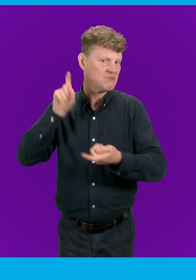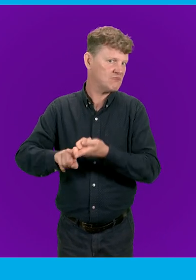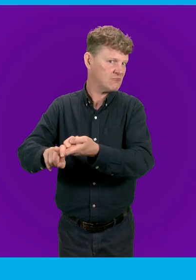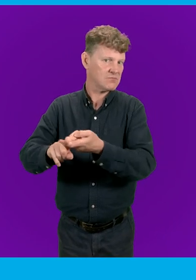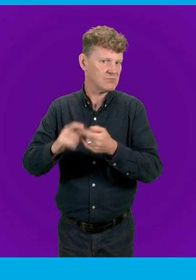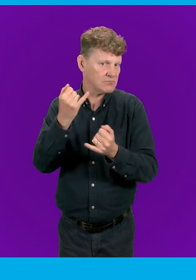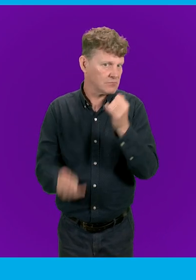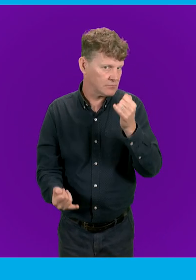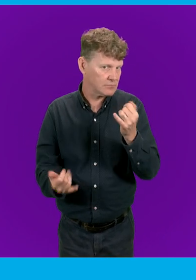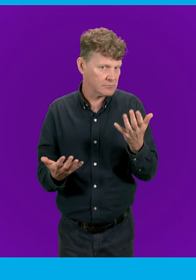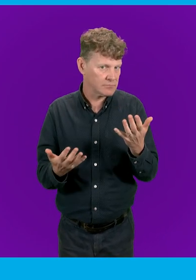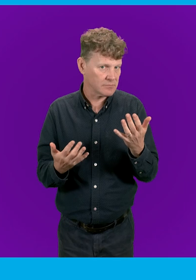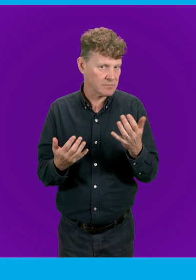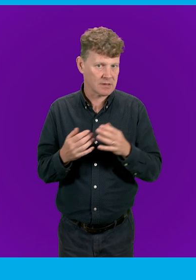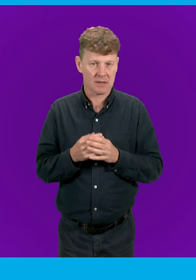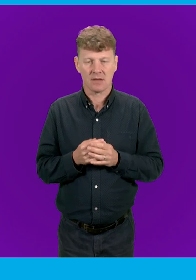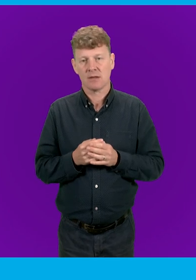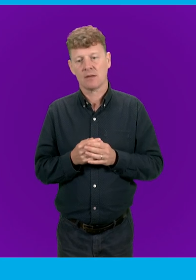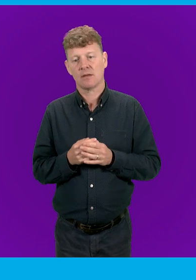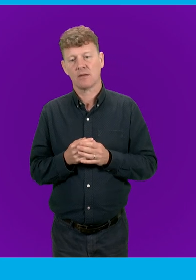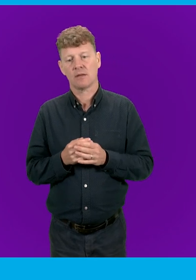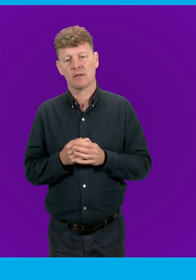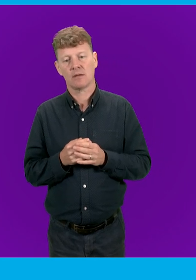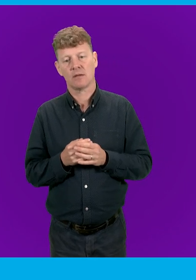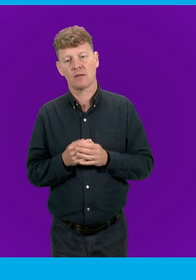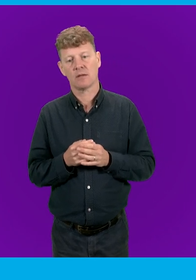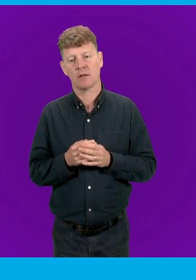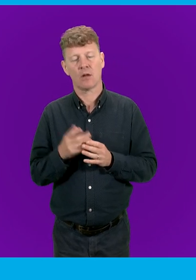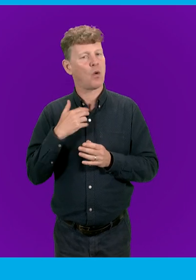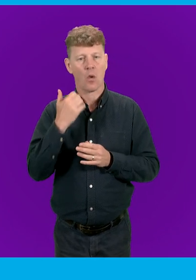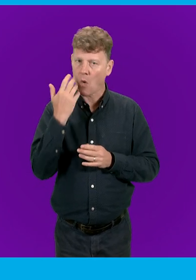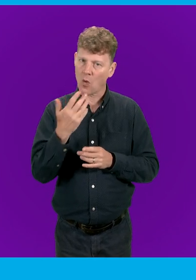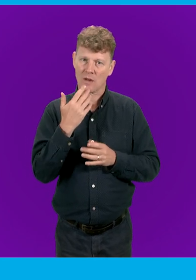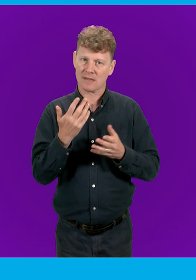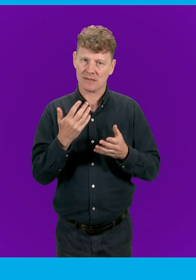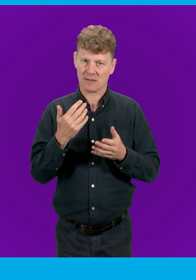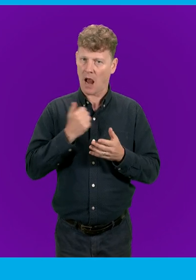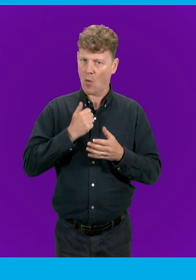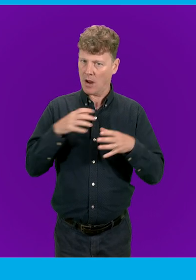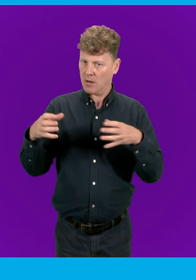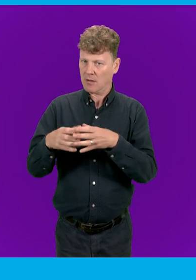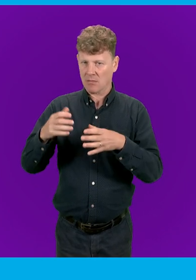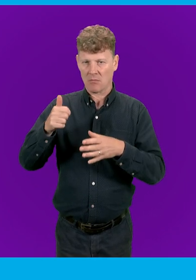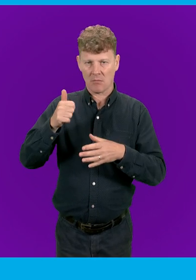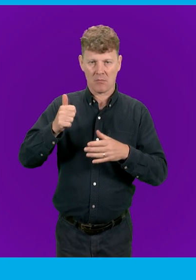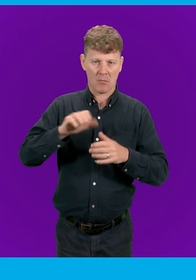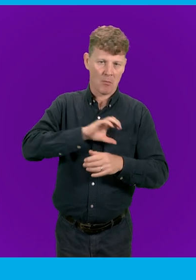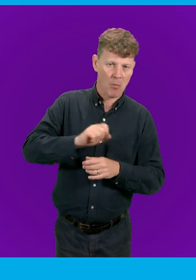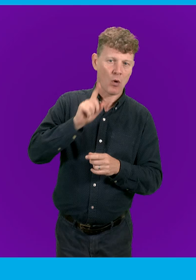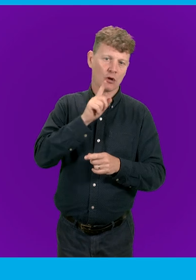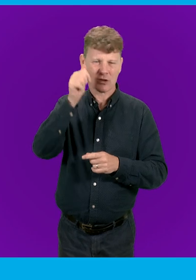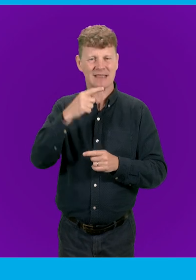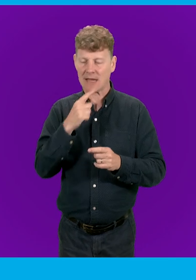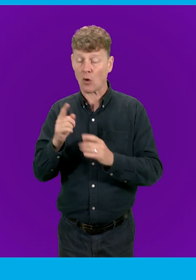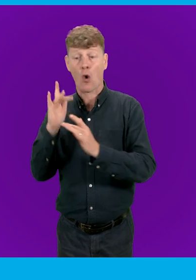is why for like Bold Girls Can especially, we like always mentioned that social media and online is needs to